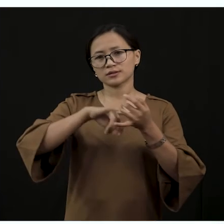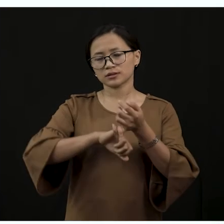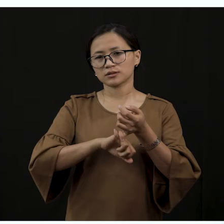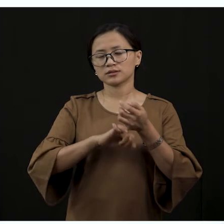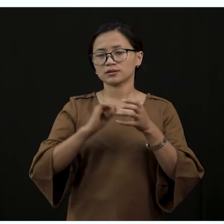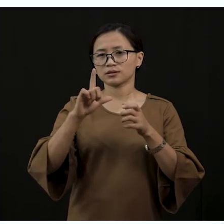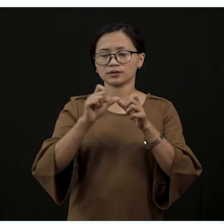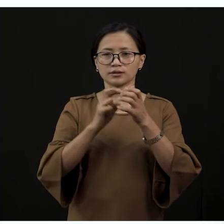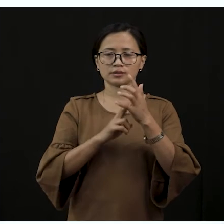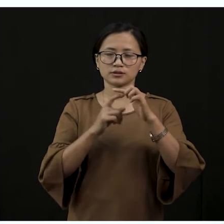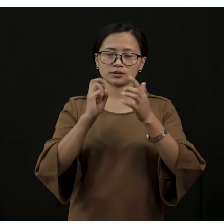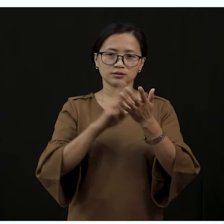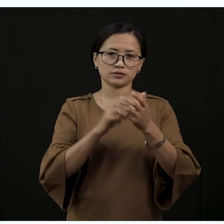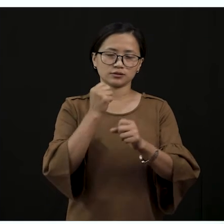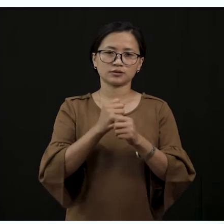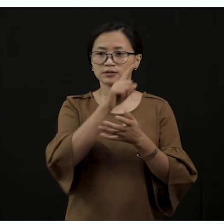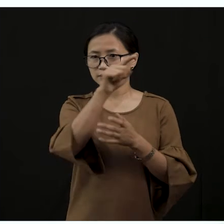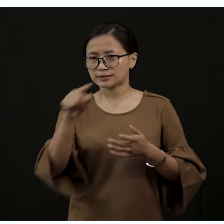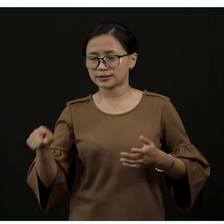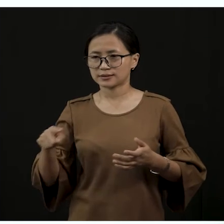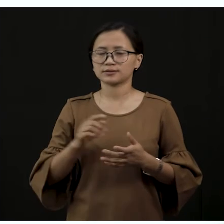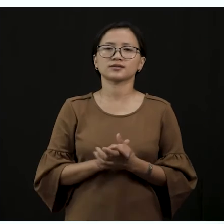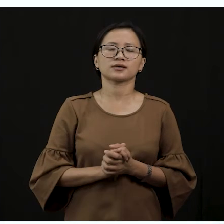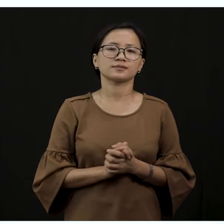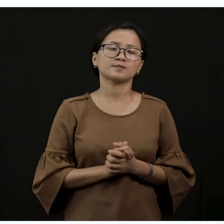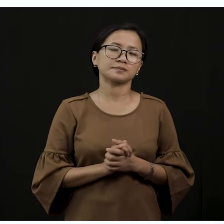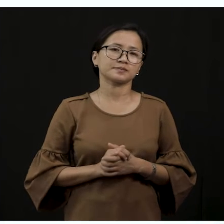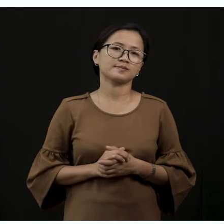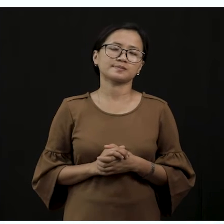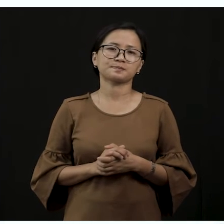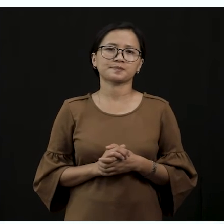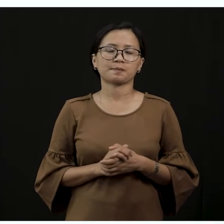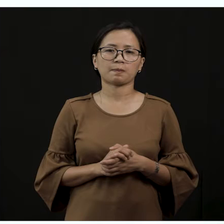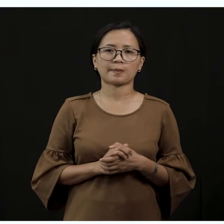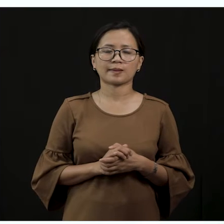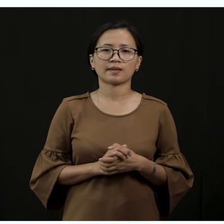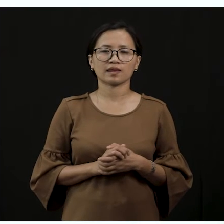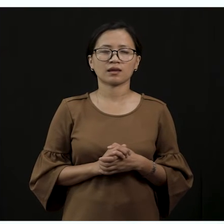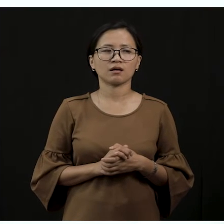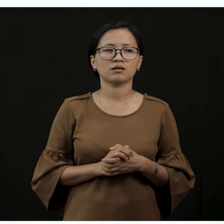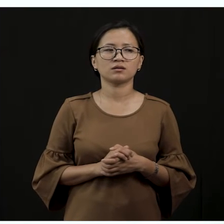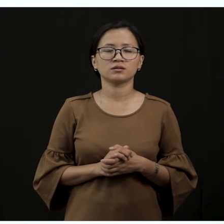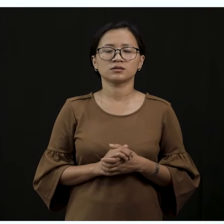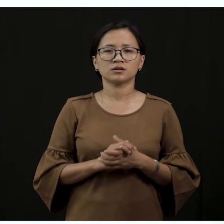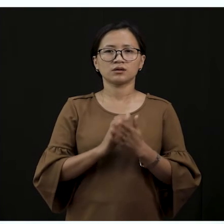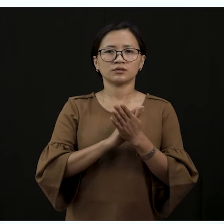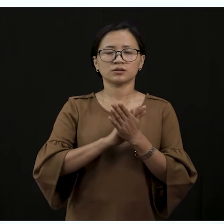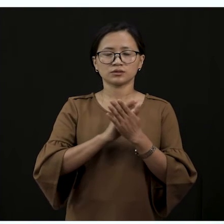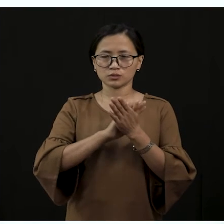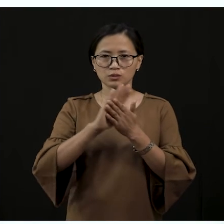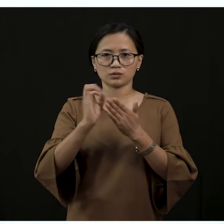slanting lines. These lines are called slanting lines. Okay, the first one